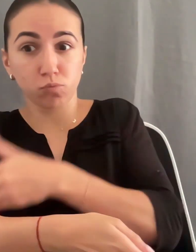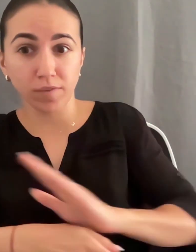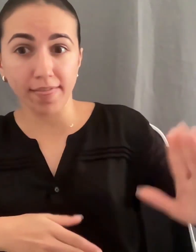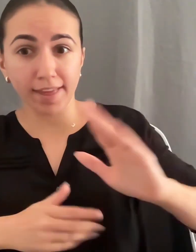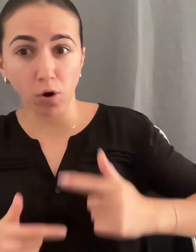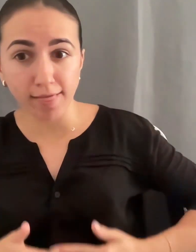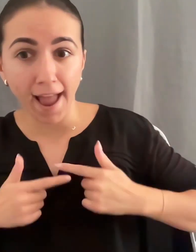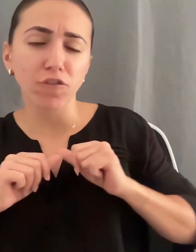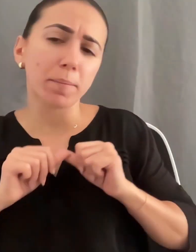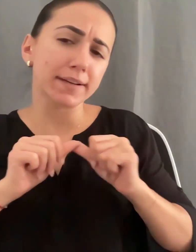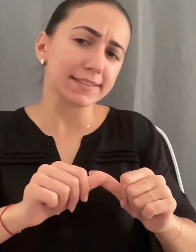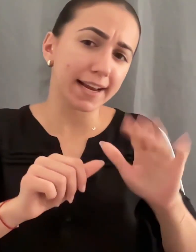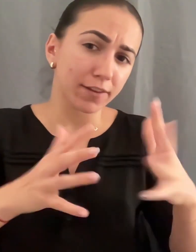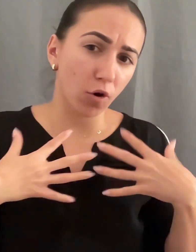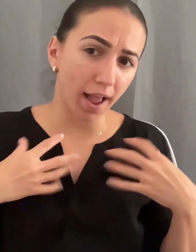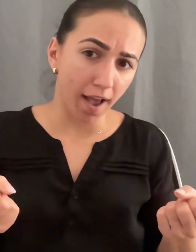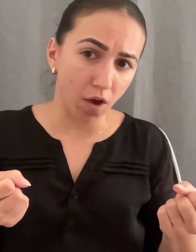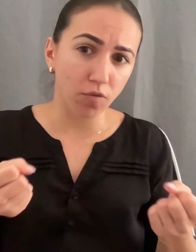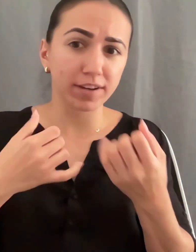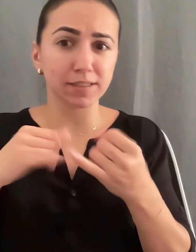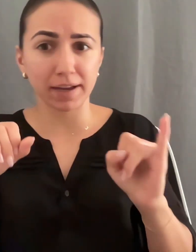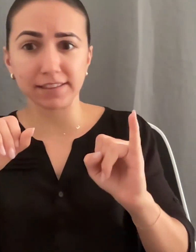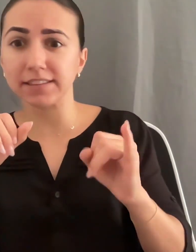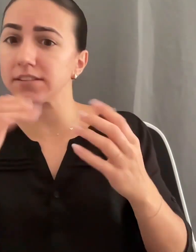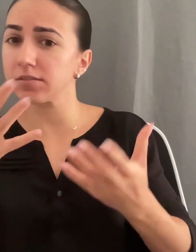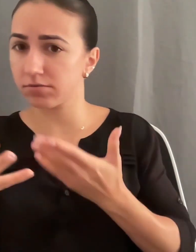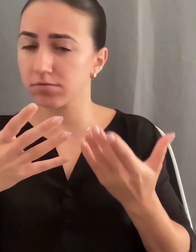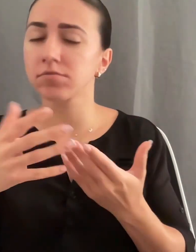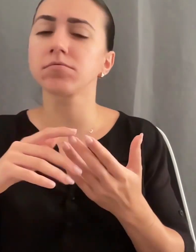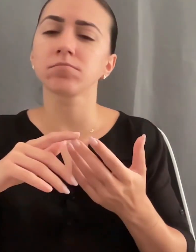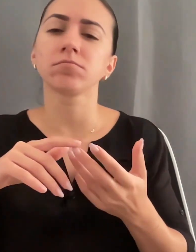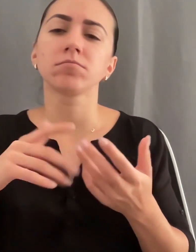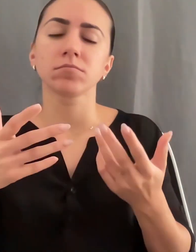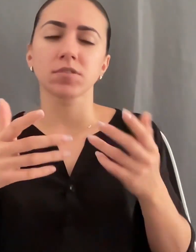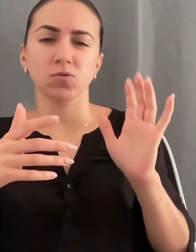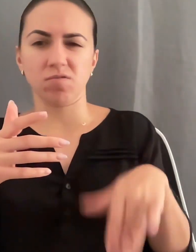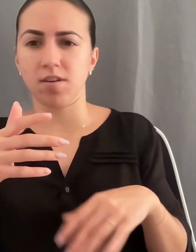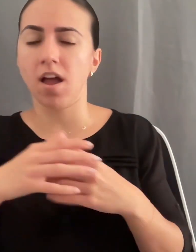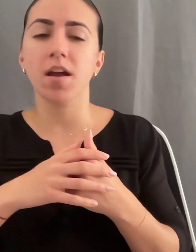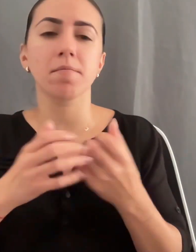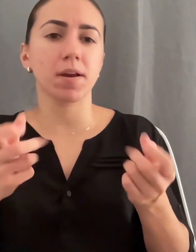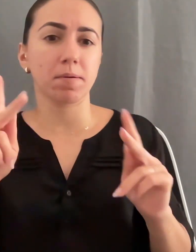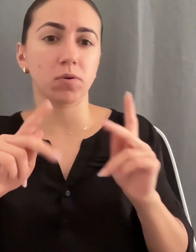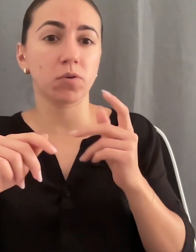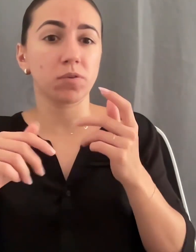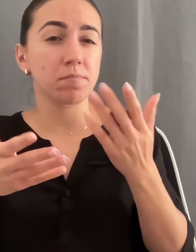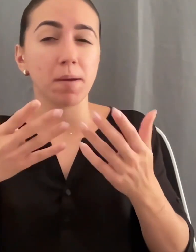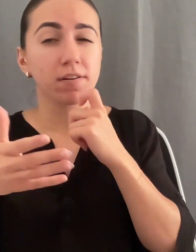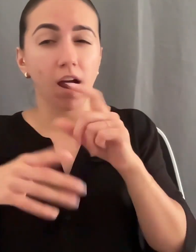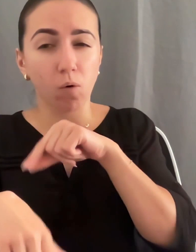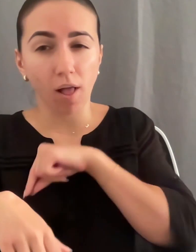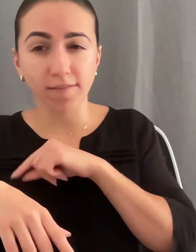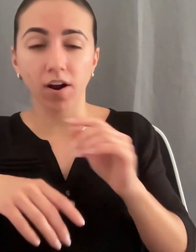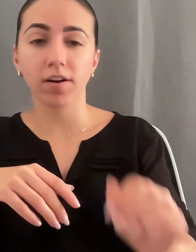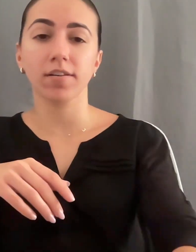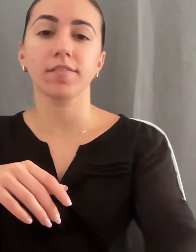or maintain their health, independence, or quality of life? Usually I tell individuals, things that are probably not going to be qualified